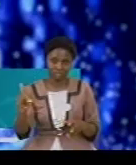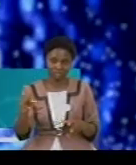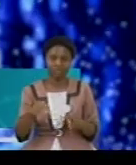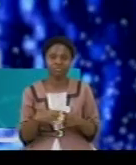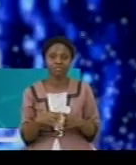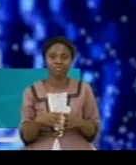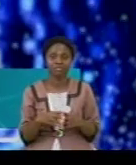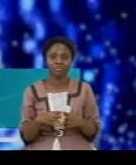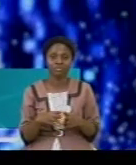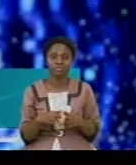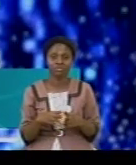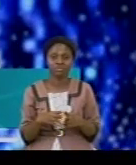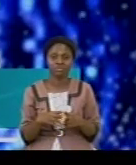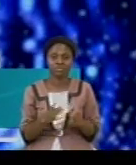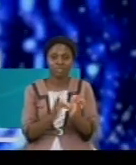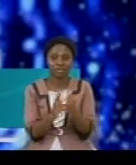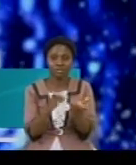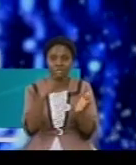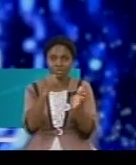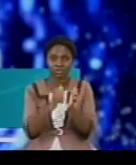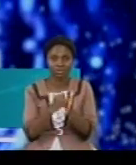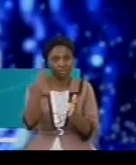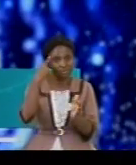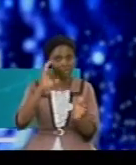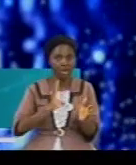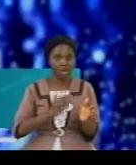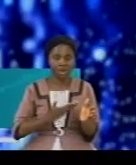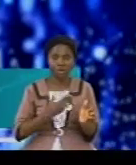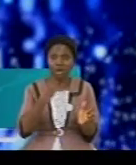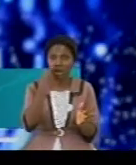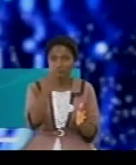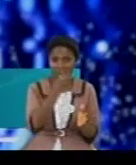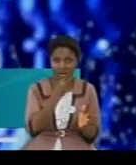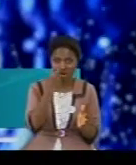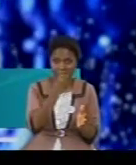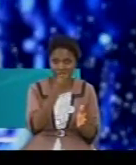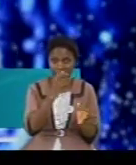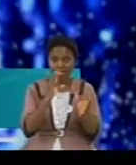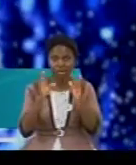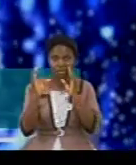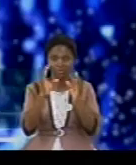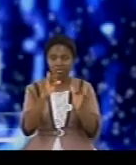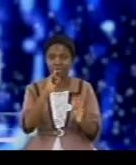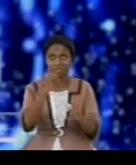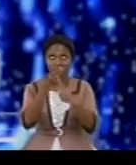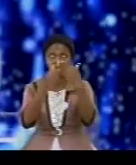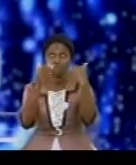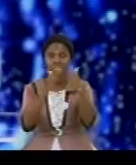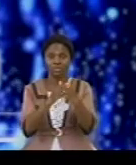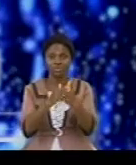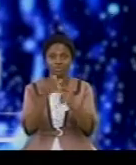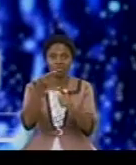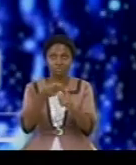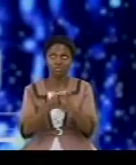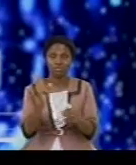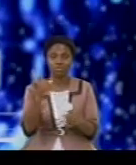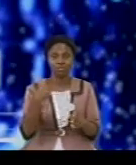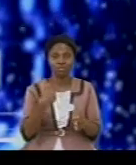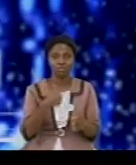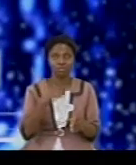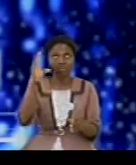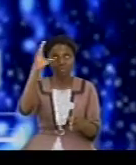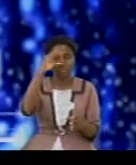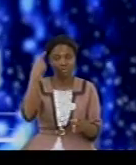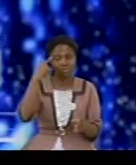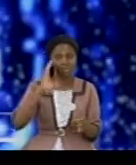For our conversation is in heaven, from whence also we look for the Savior, the Lord Jesus Christ. For